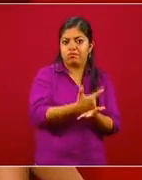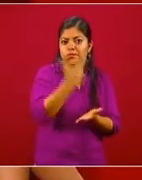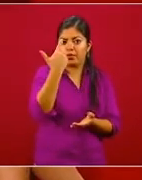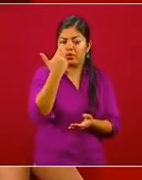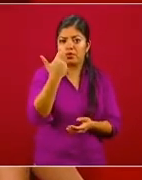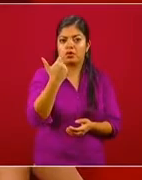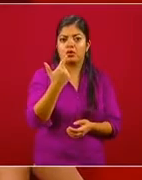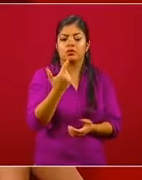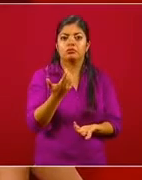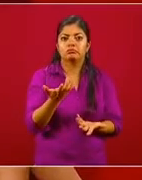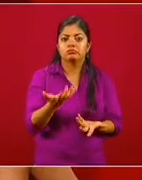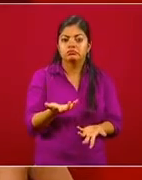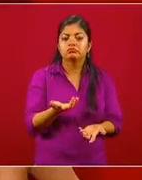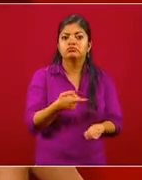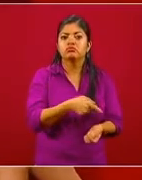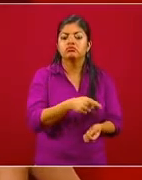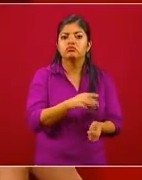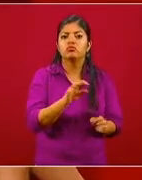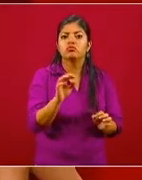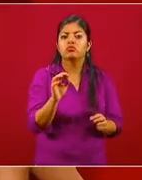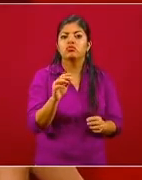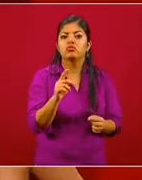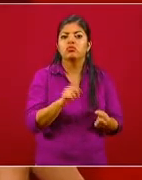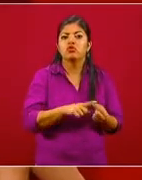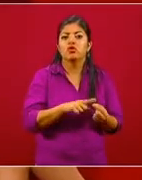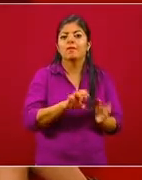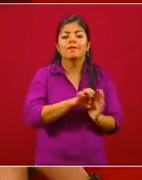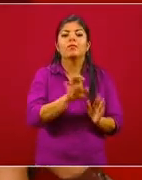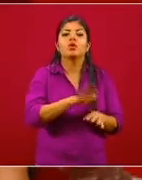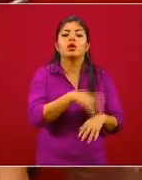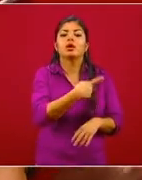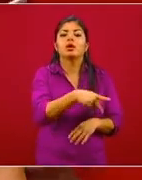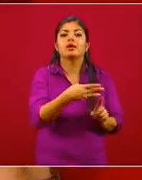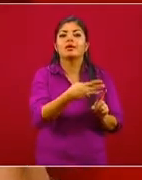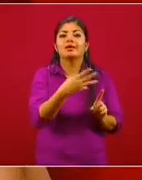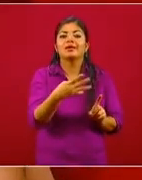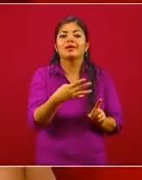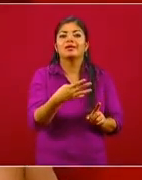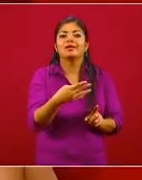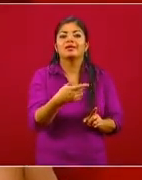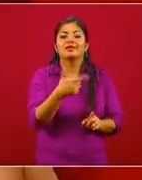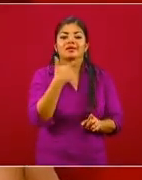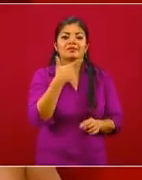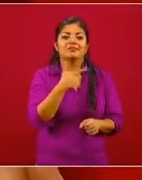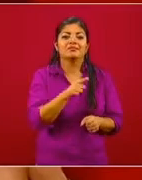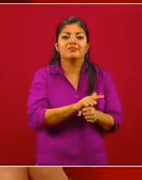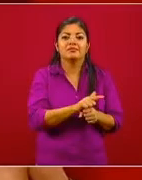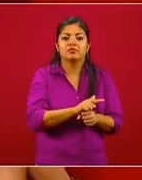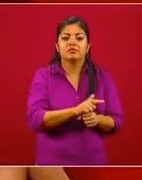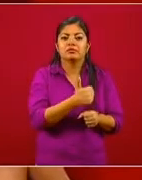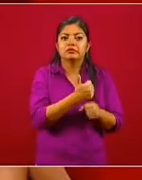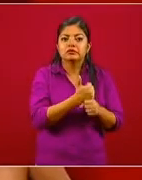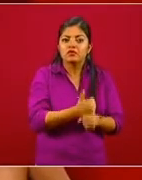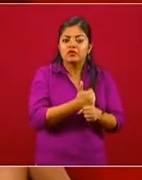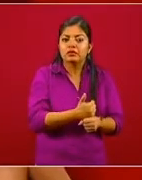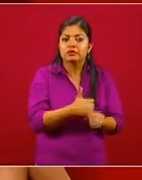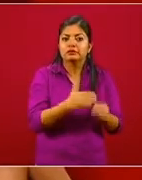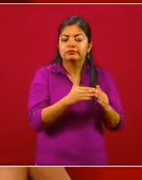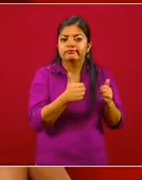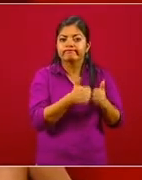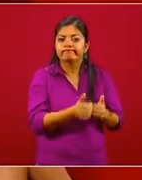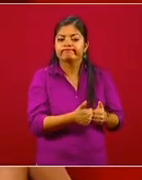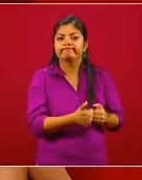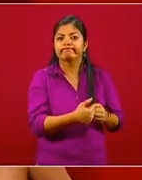behavior or some sort of phobia. So could you provide the contact of